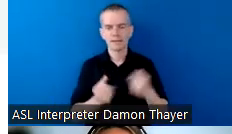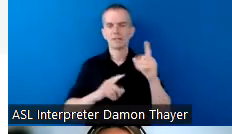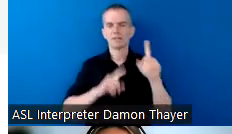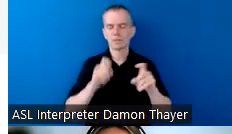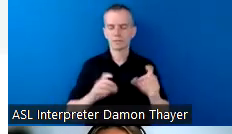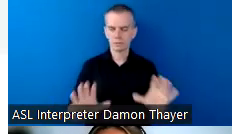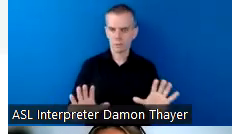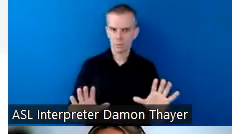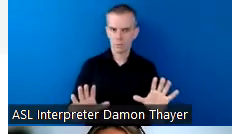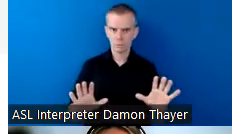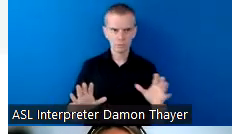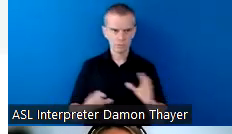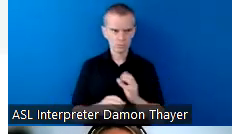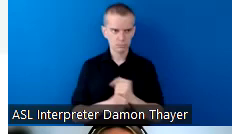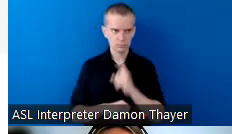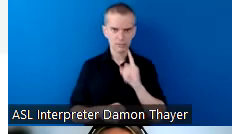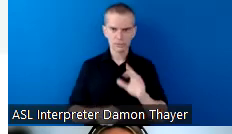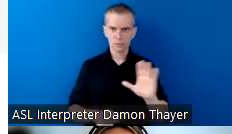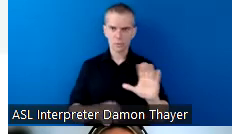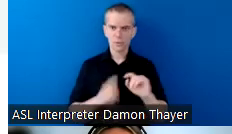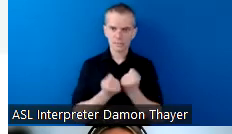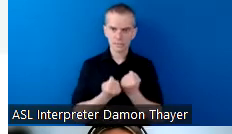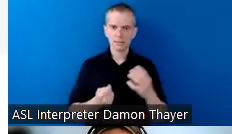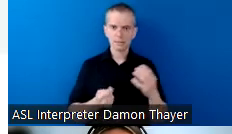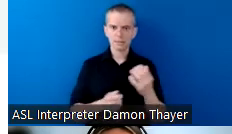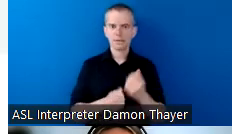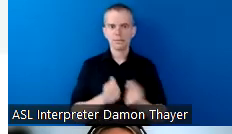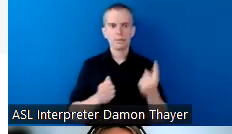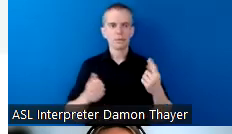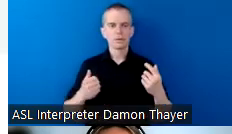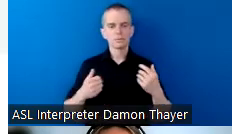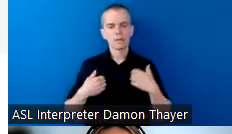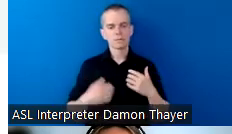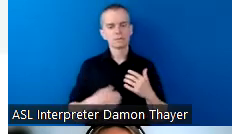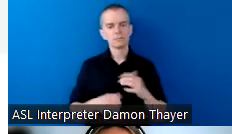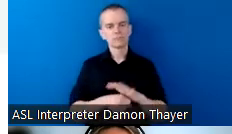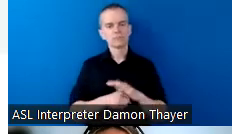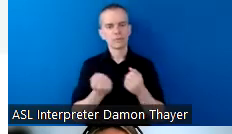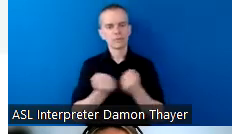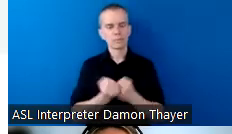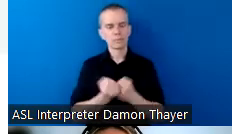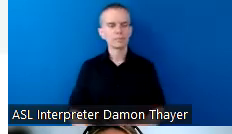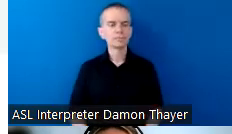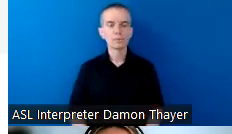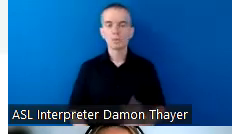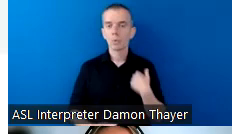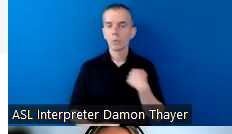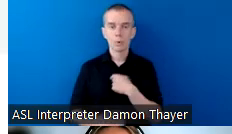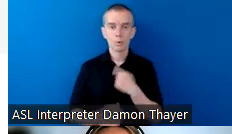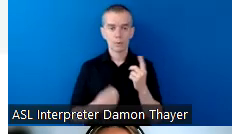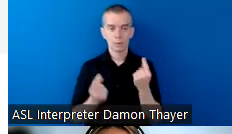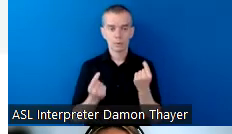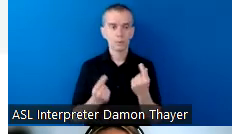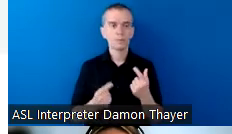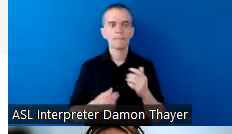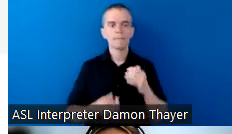sure that we're providing your team and everyone the support that they need. So some of the things that we've done is